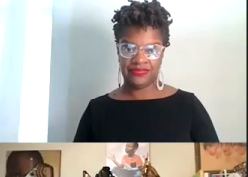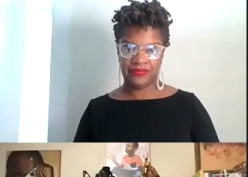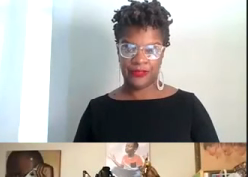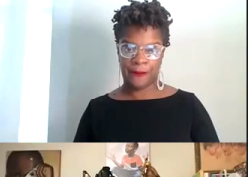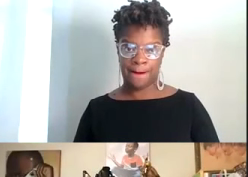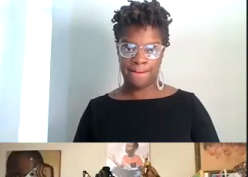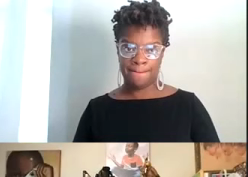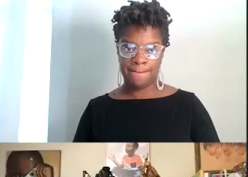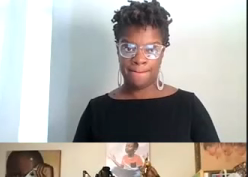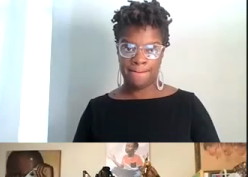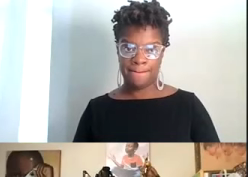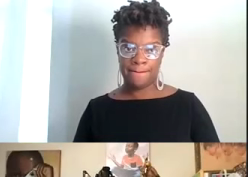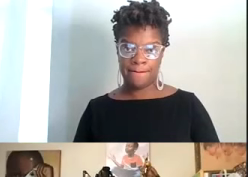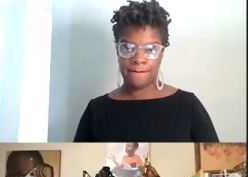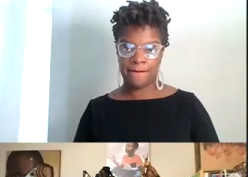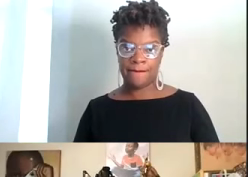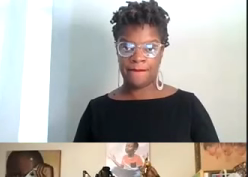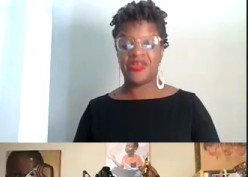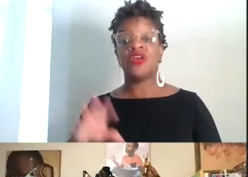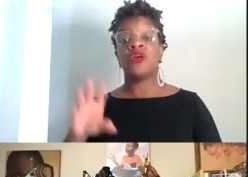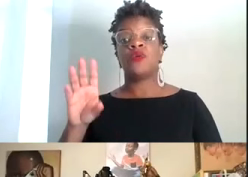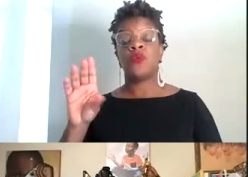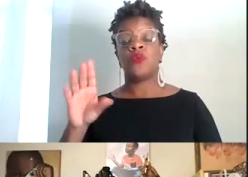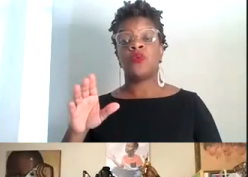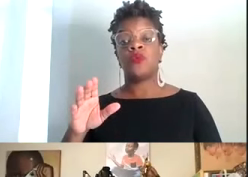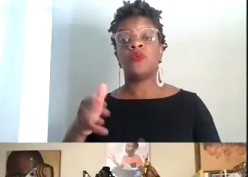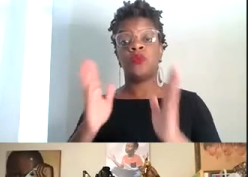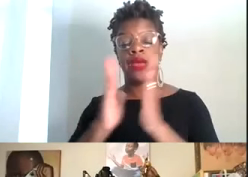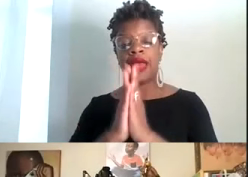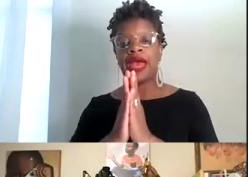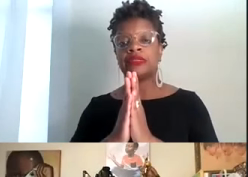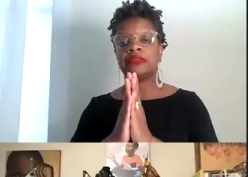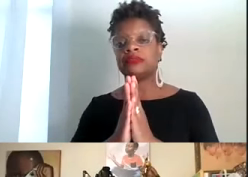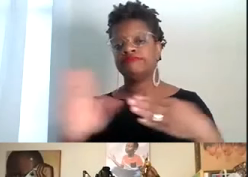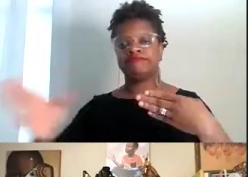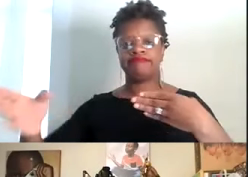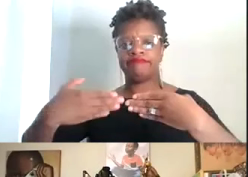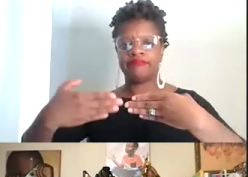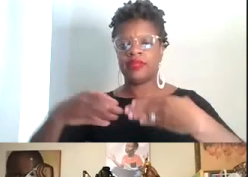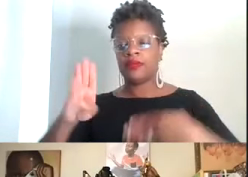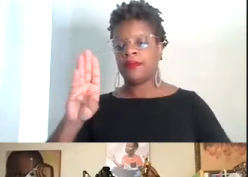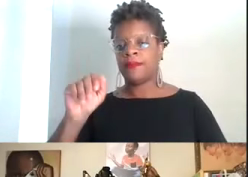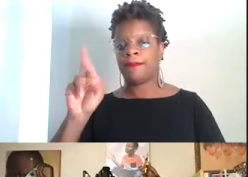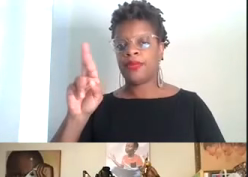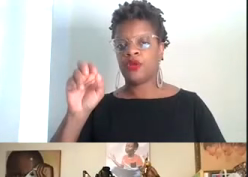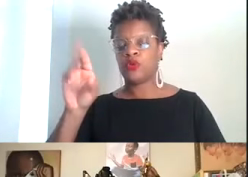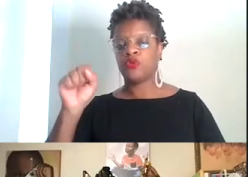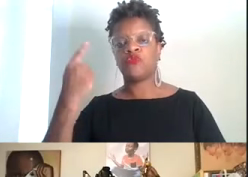When we ask some of the barriers to playful learning and to this experience for kids, for our kids,